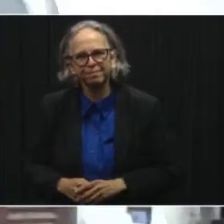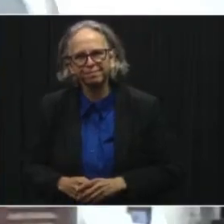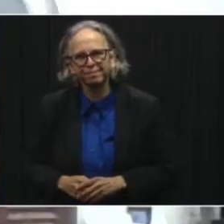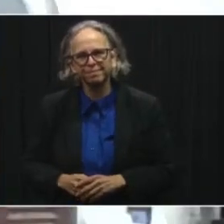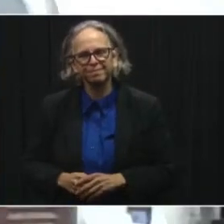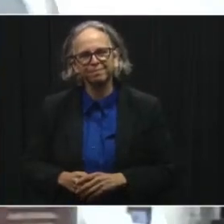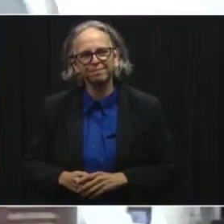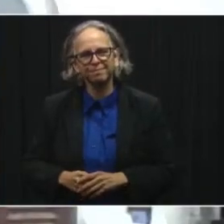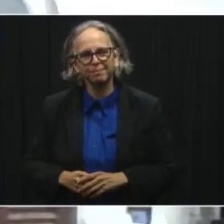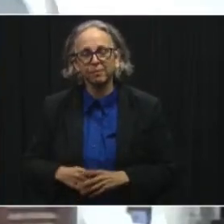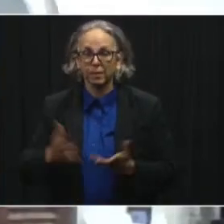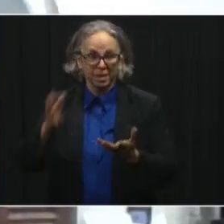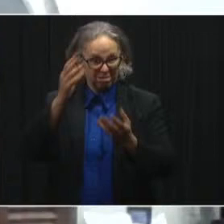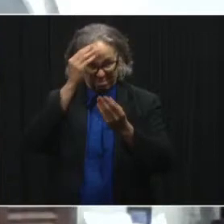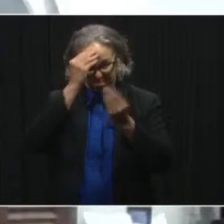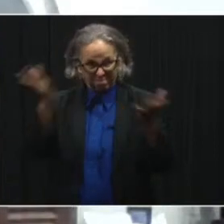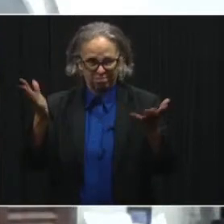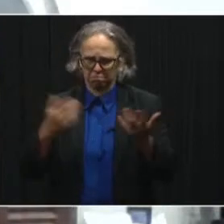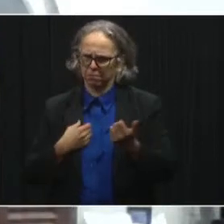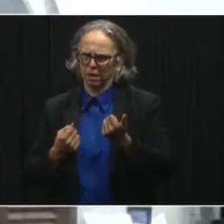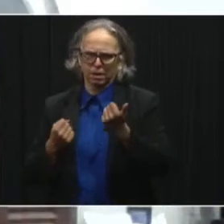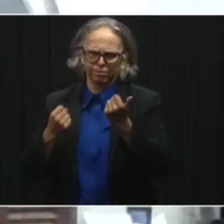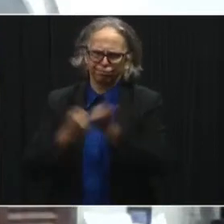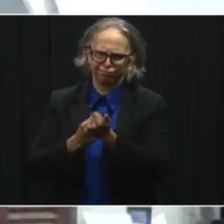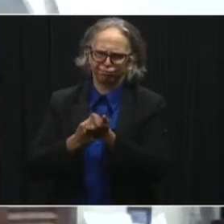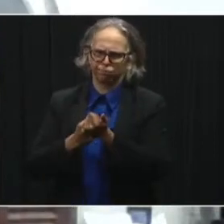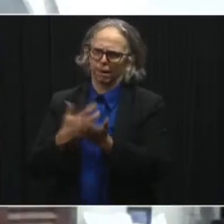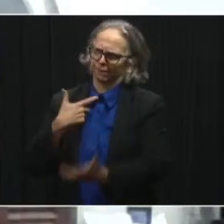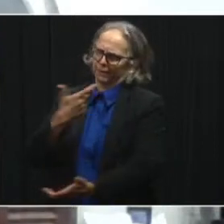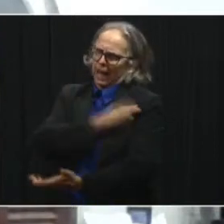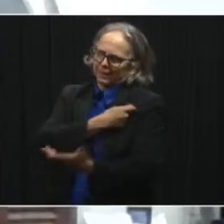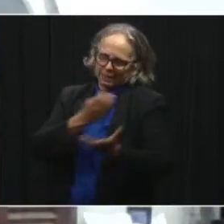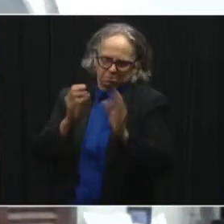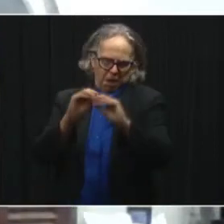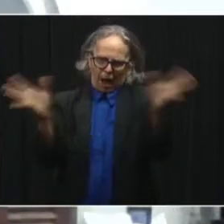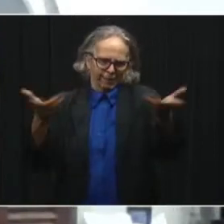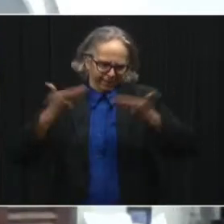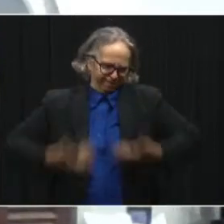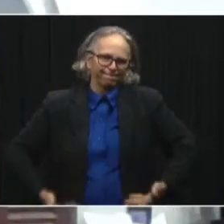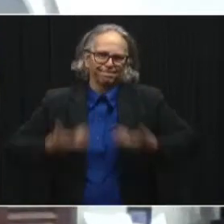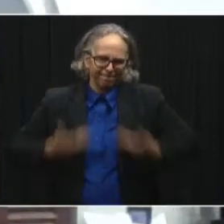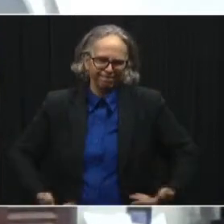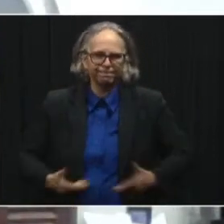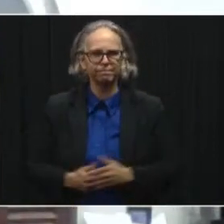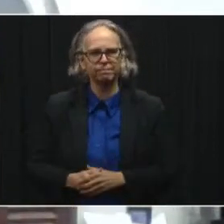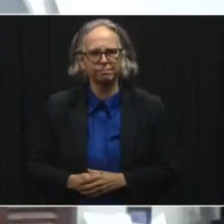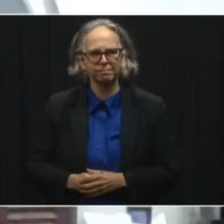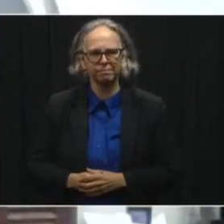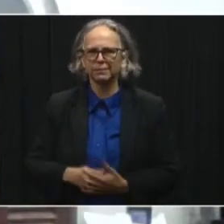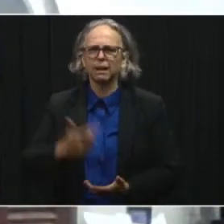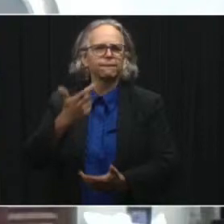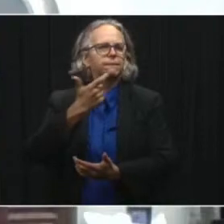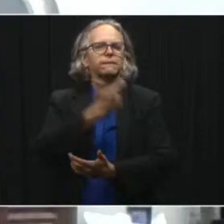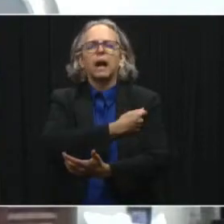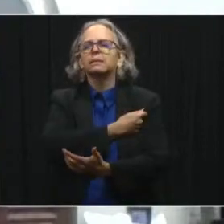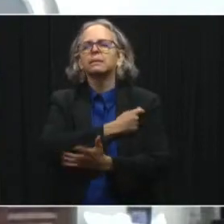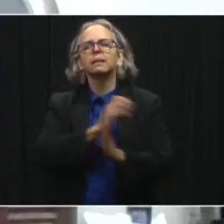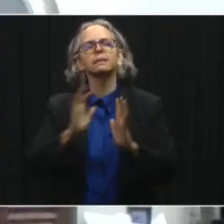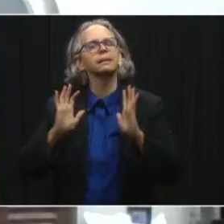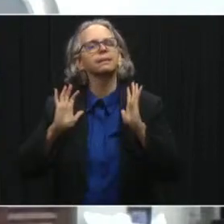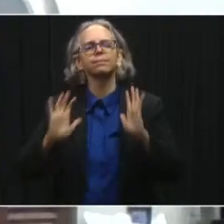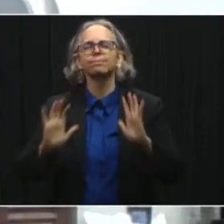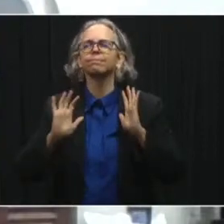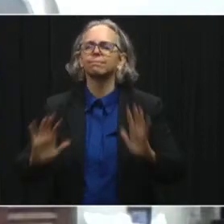obviously for getting vaccinated because it had such an impact on our everyday lives across